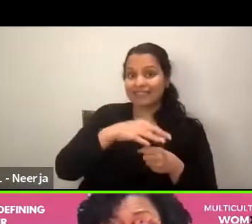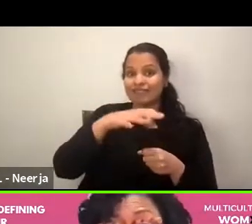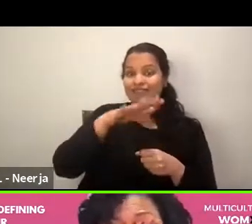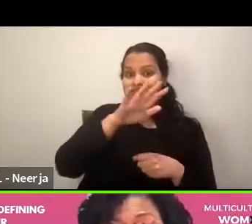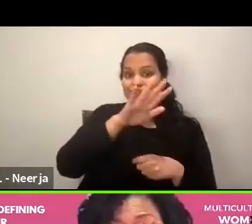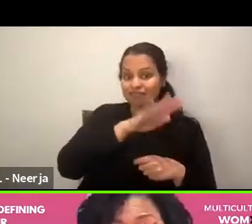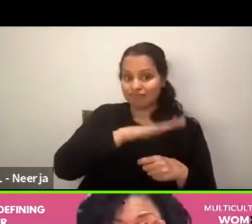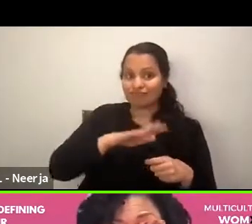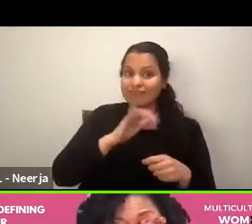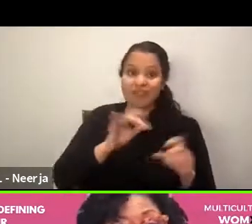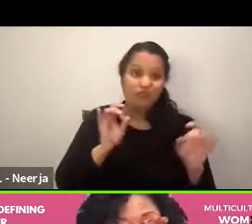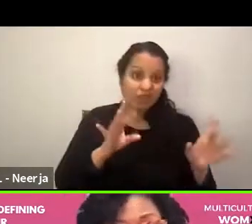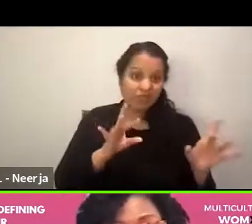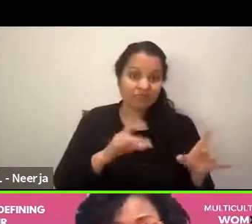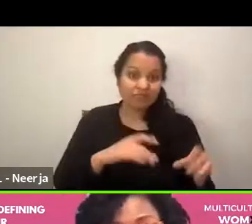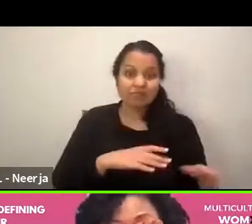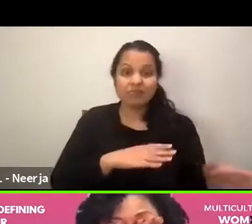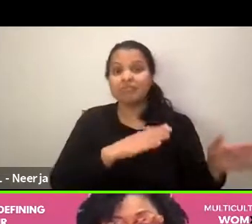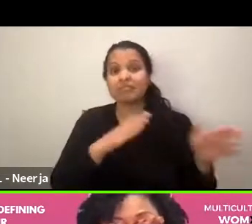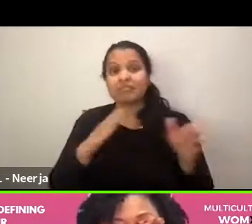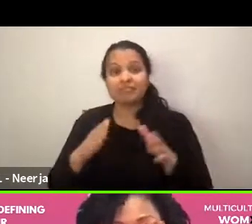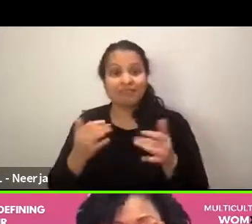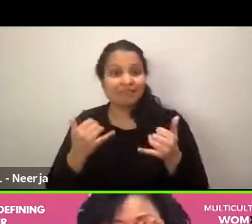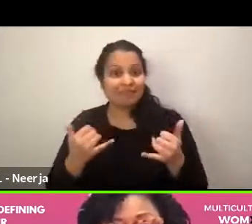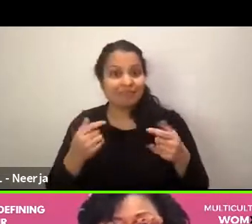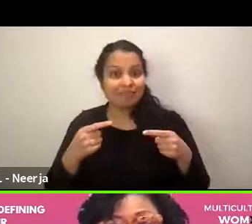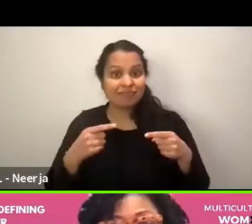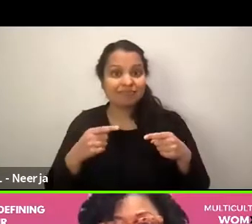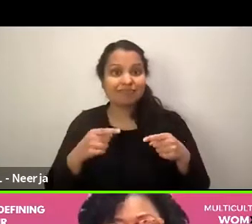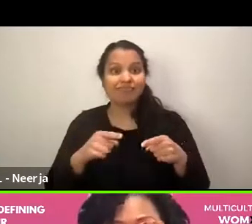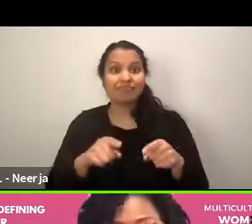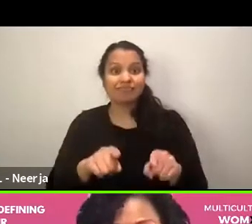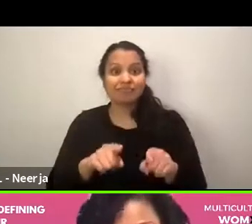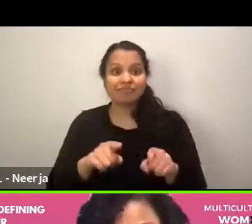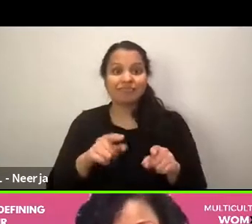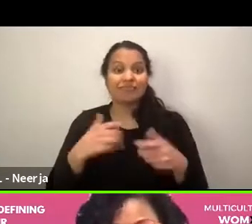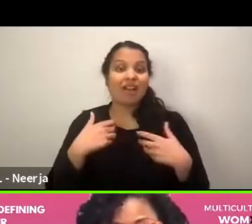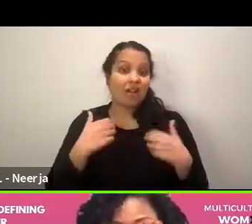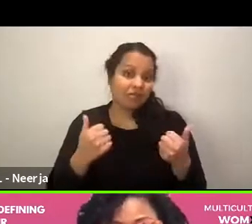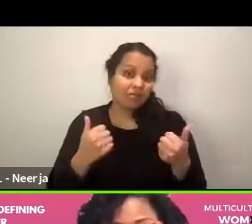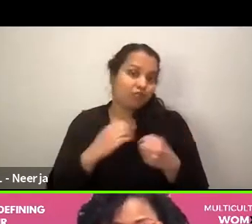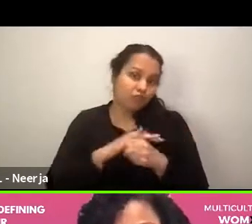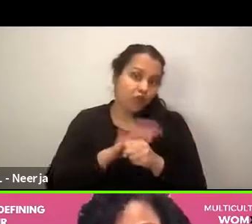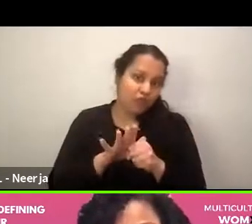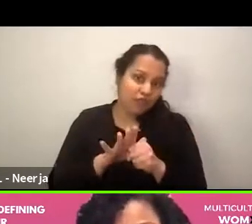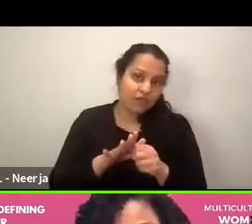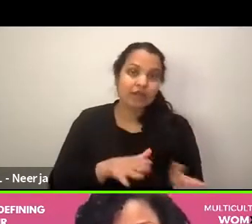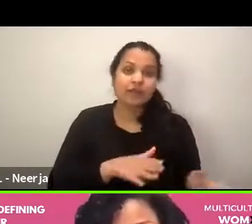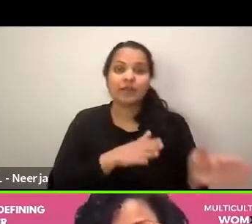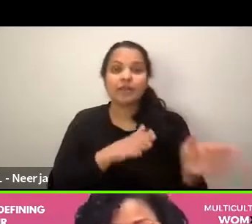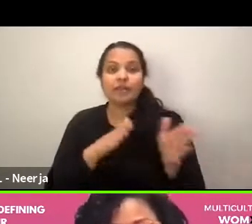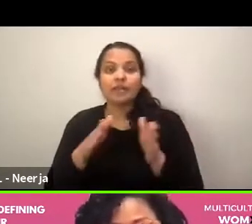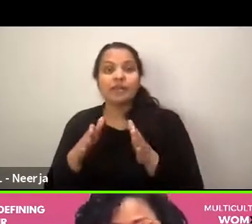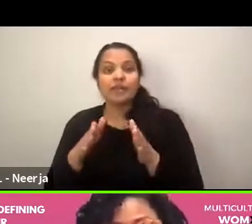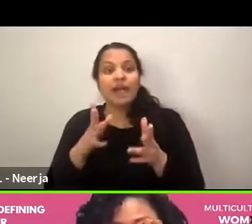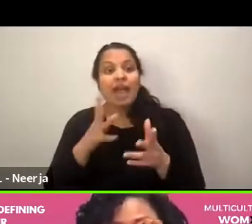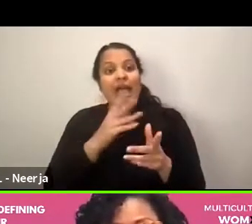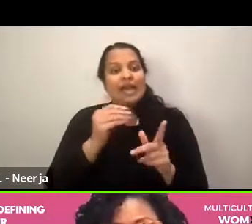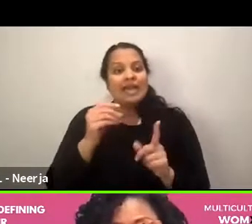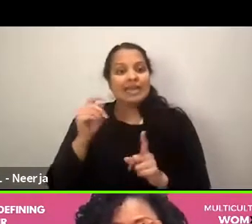a crisis. We are still dealing with the health from a COVID perspective. As a result of